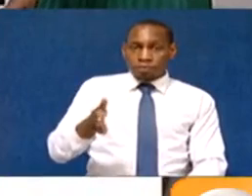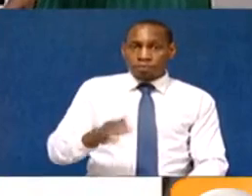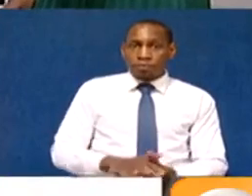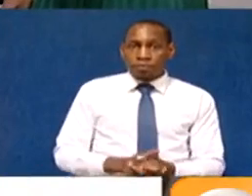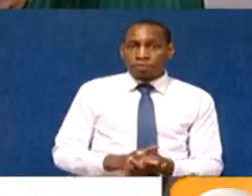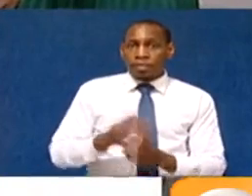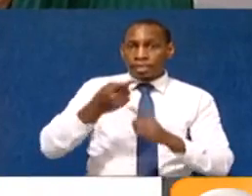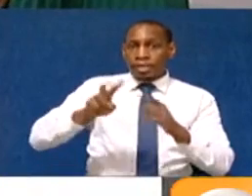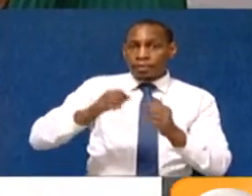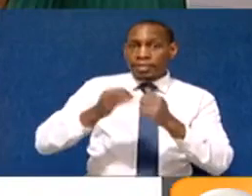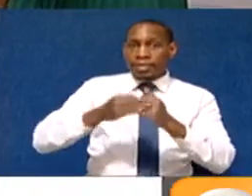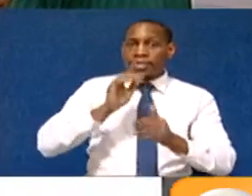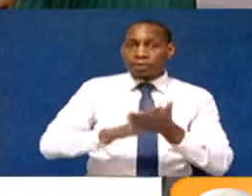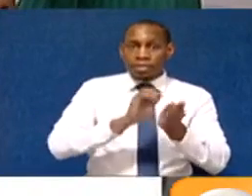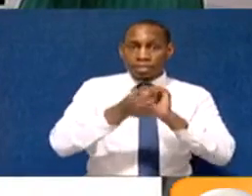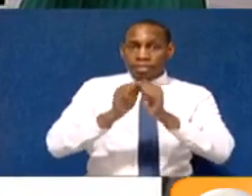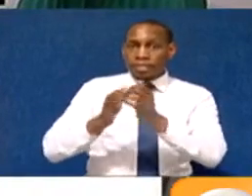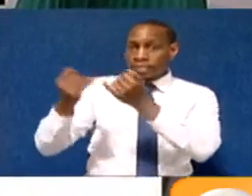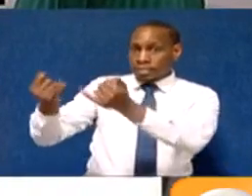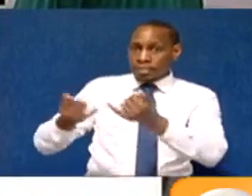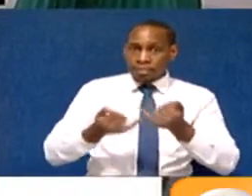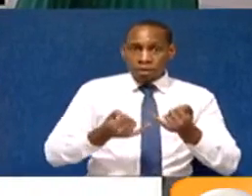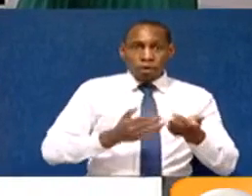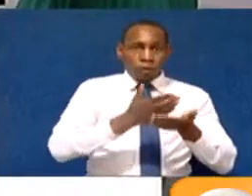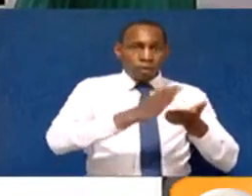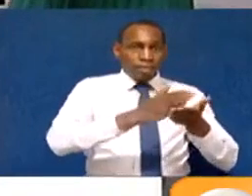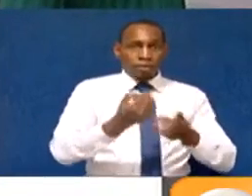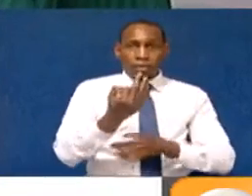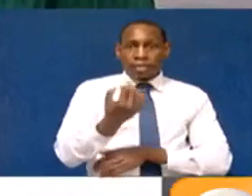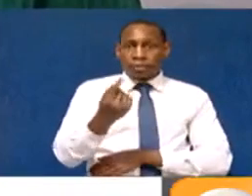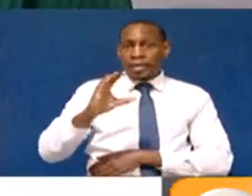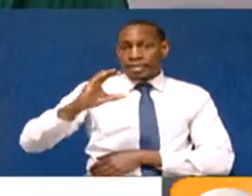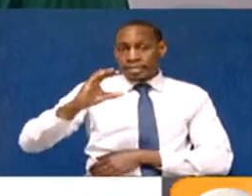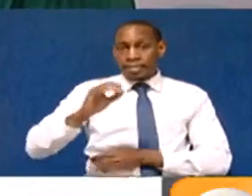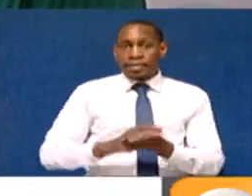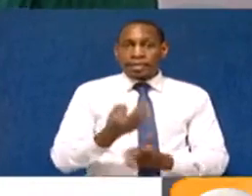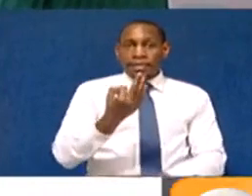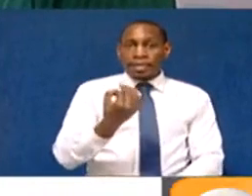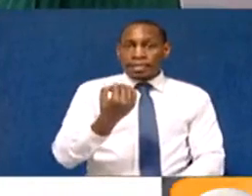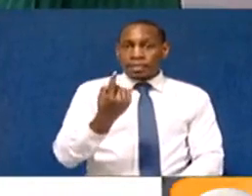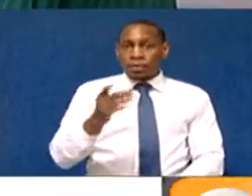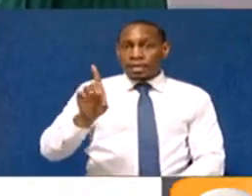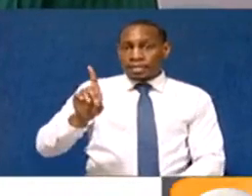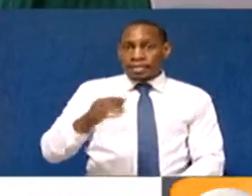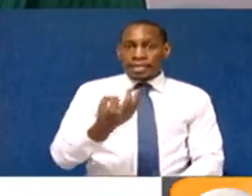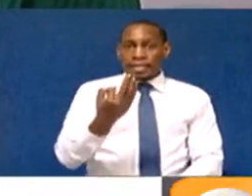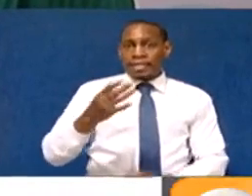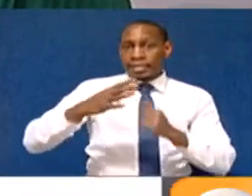in 2018, said amendments that were introduced to these sections 31C, 31D, and